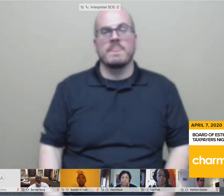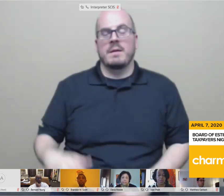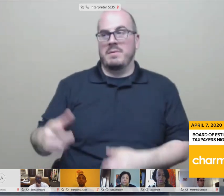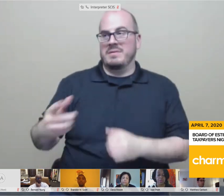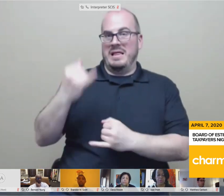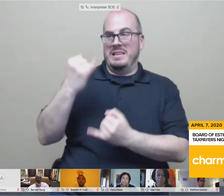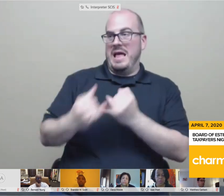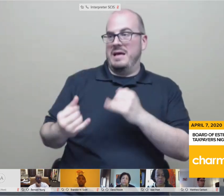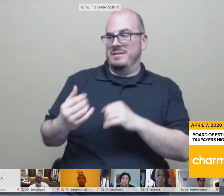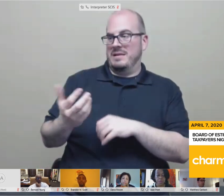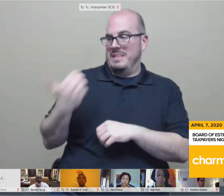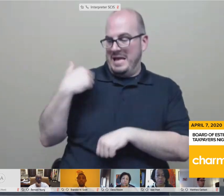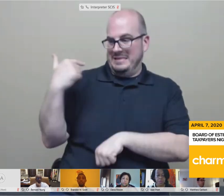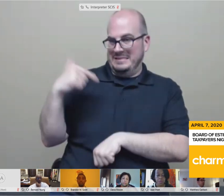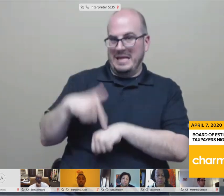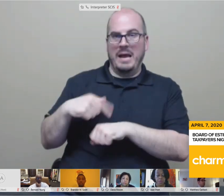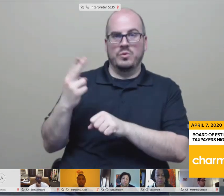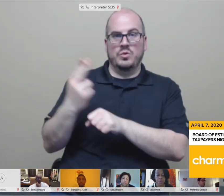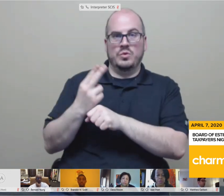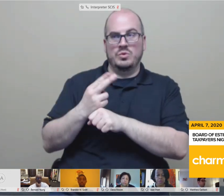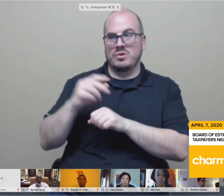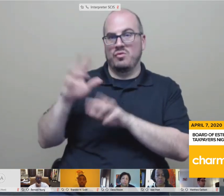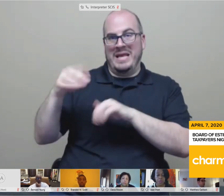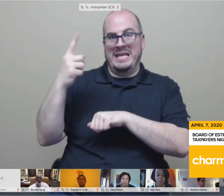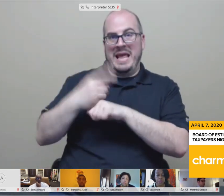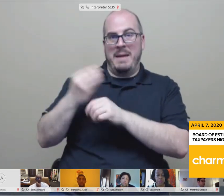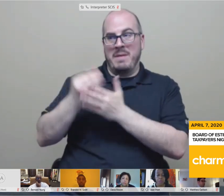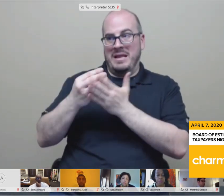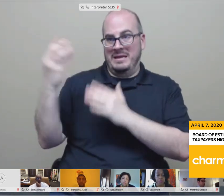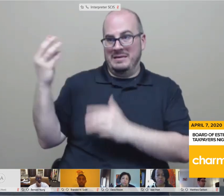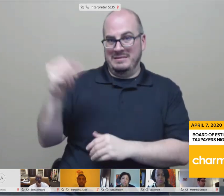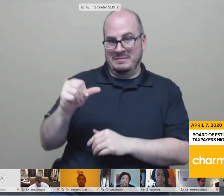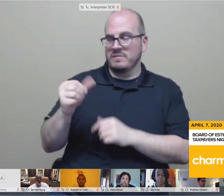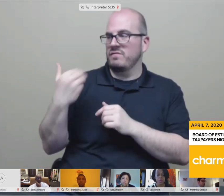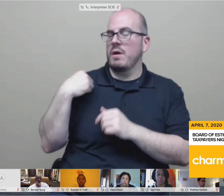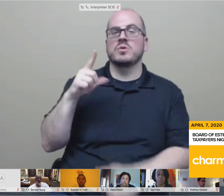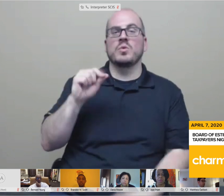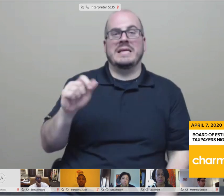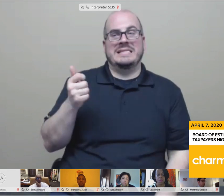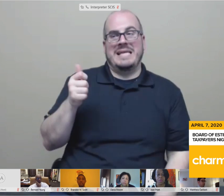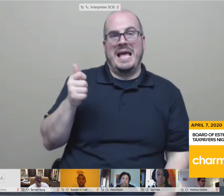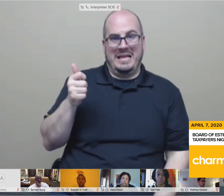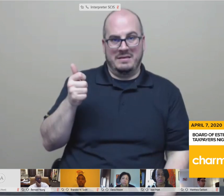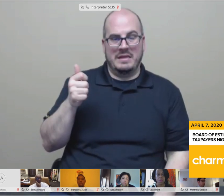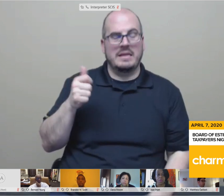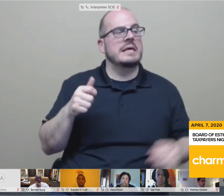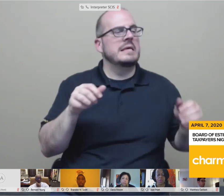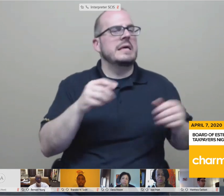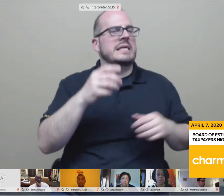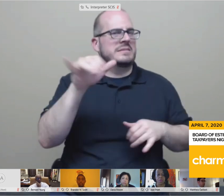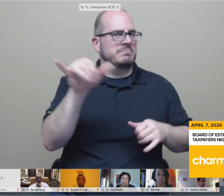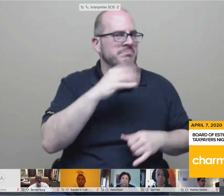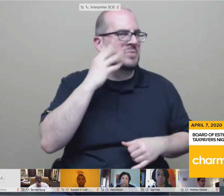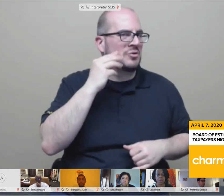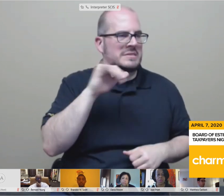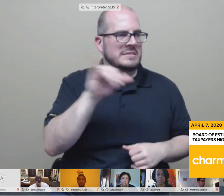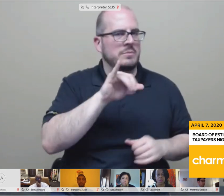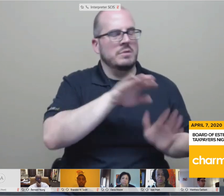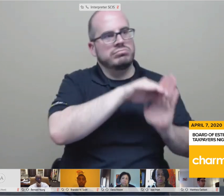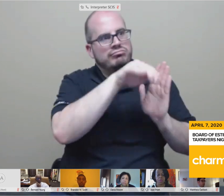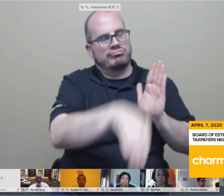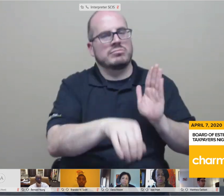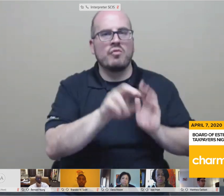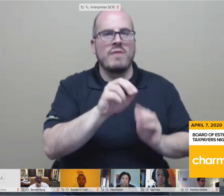used was in 2010, when we had both a similar decline in revenues like this, and we had, if you remember,